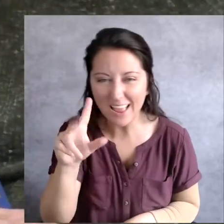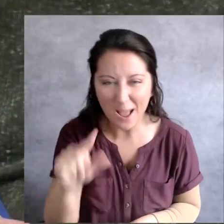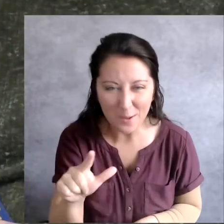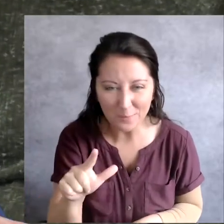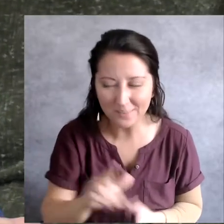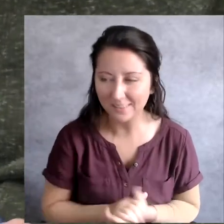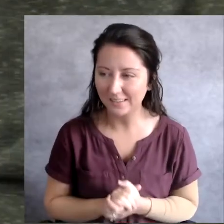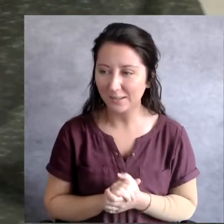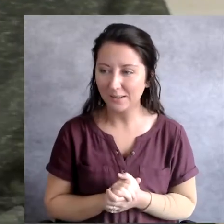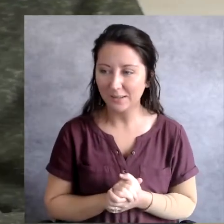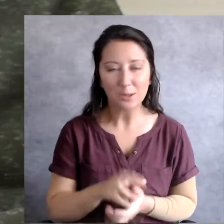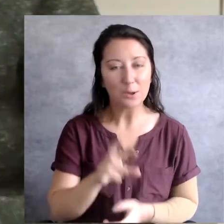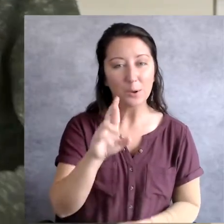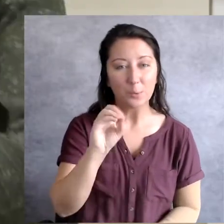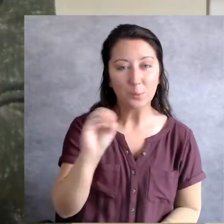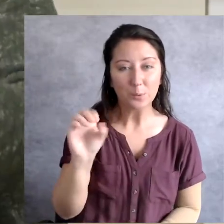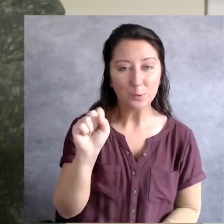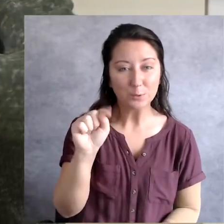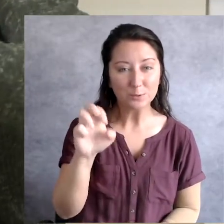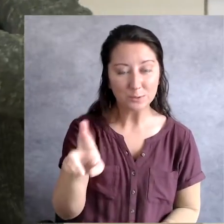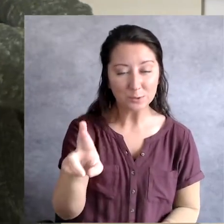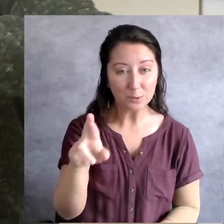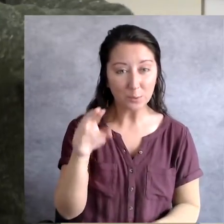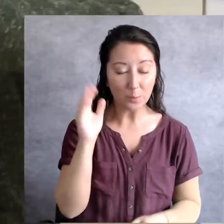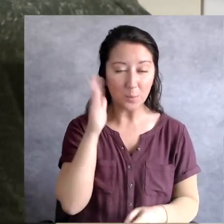Okay, a rooster wakes you up and an owl